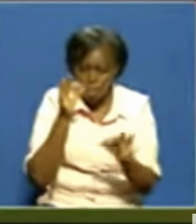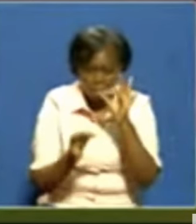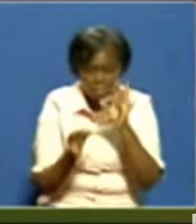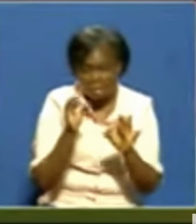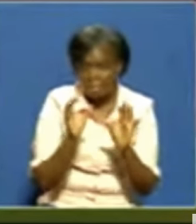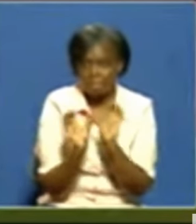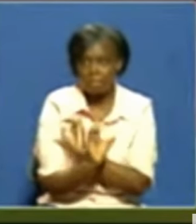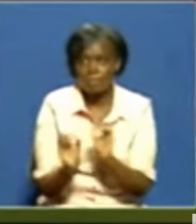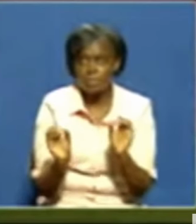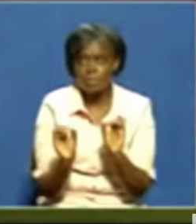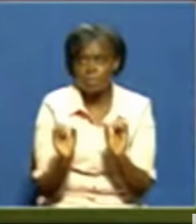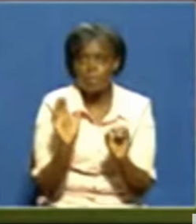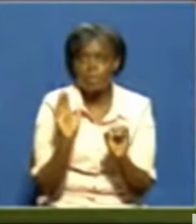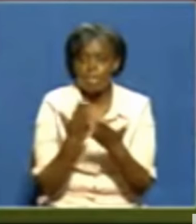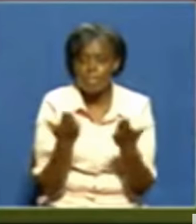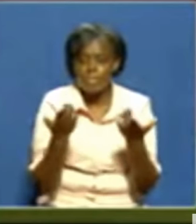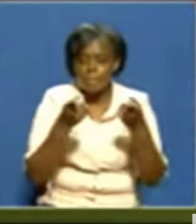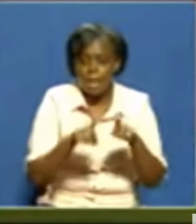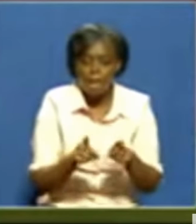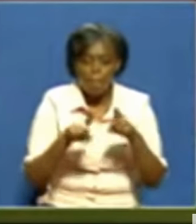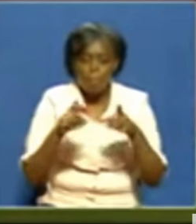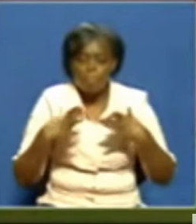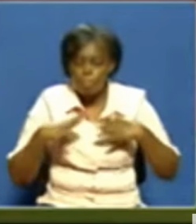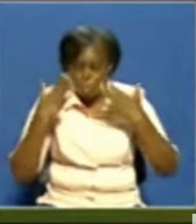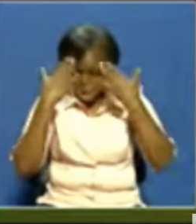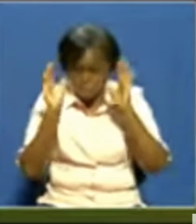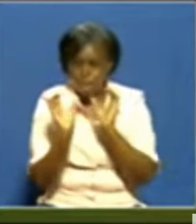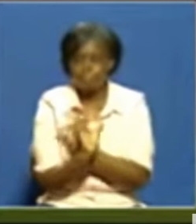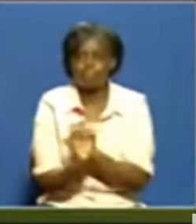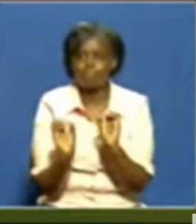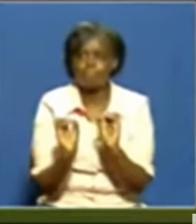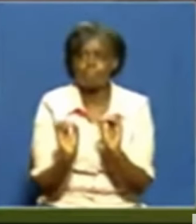to this country. A lot of things happen and nobody gets to know about it. Bruel?